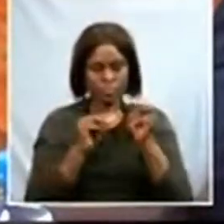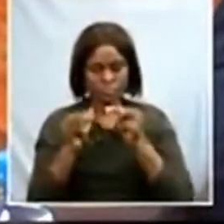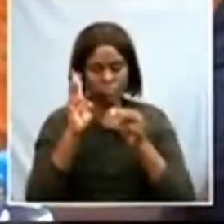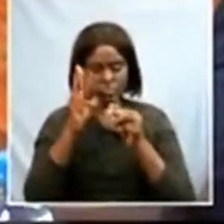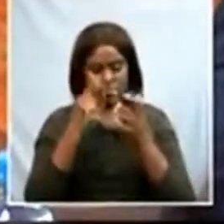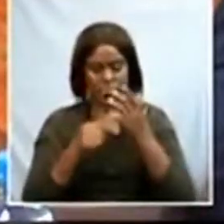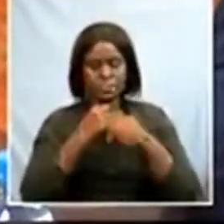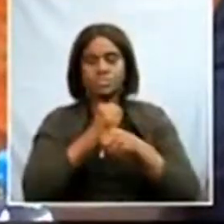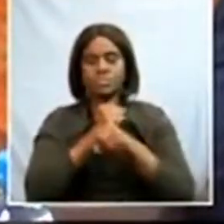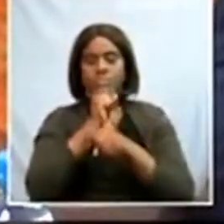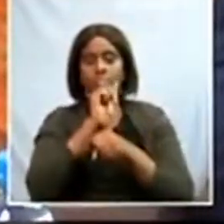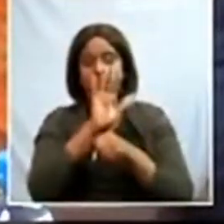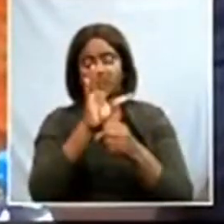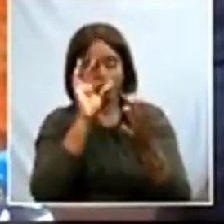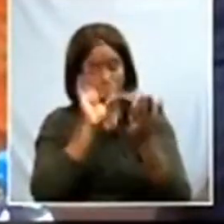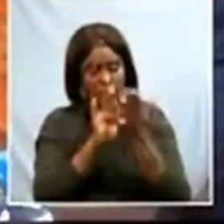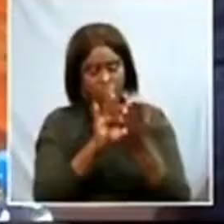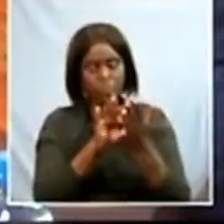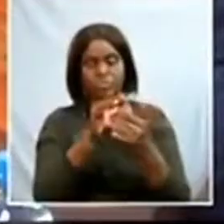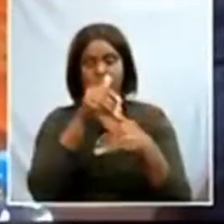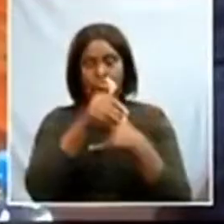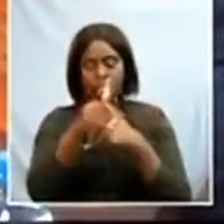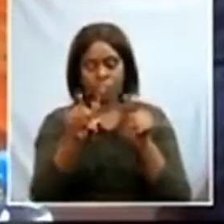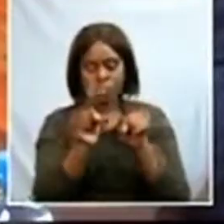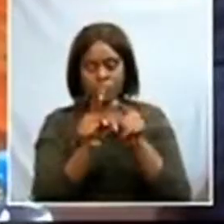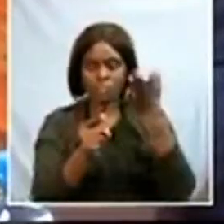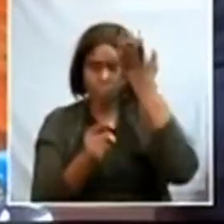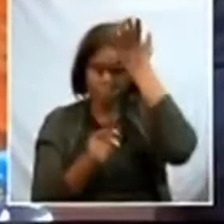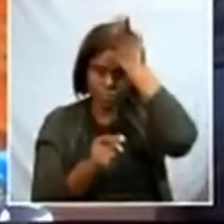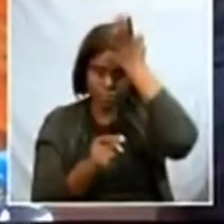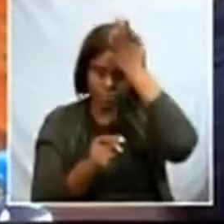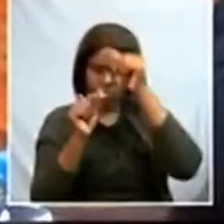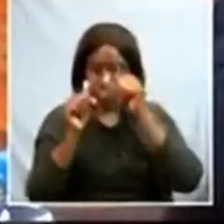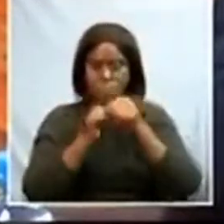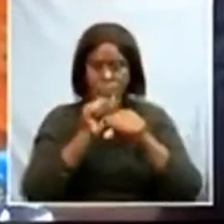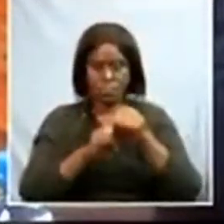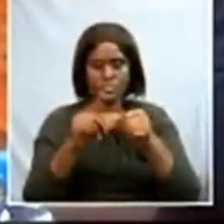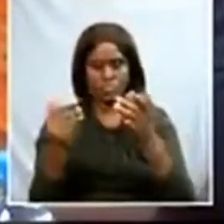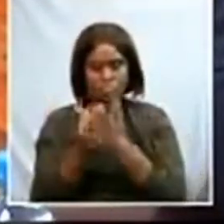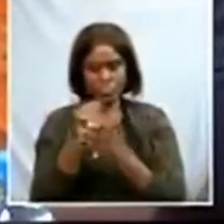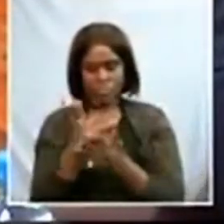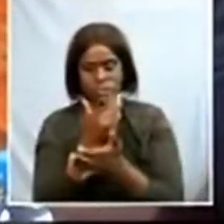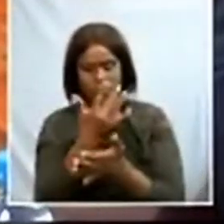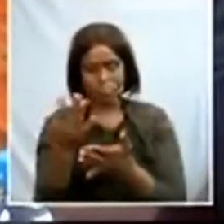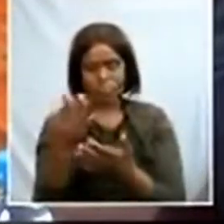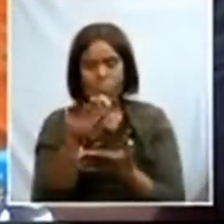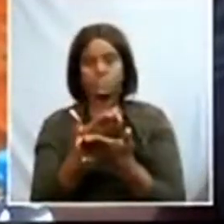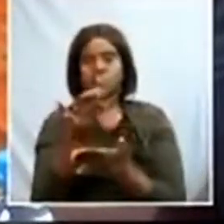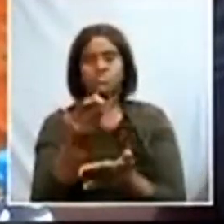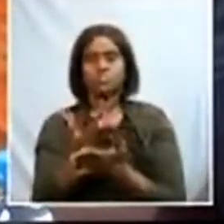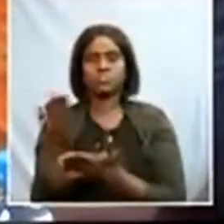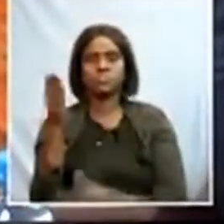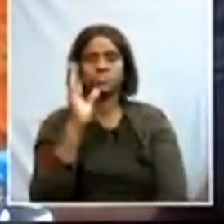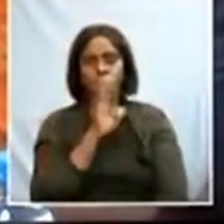to ensure that the fixed asset register is updated every time a new asset is acquired.